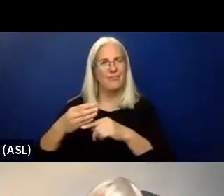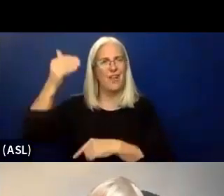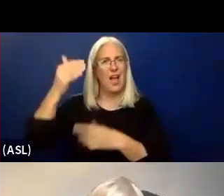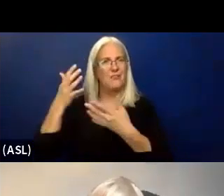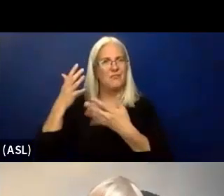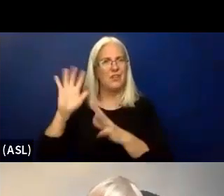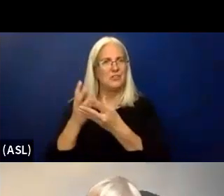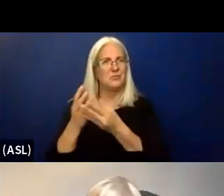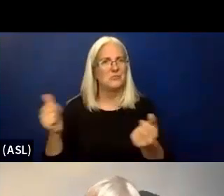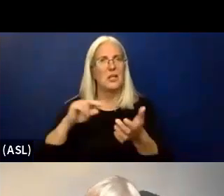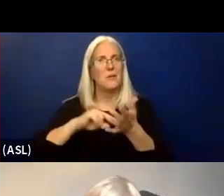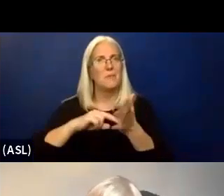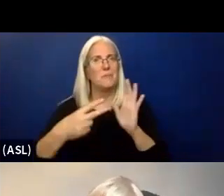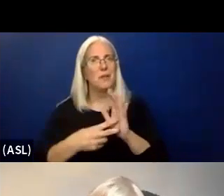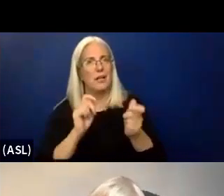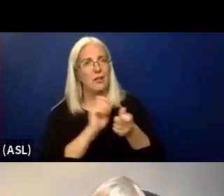that.